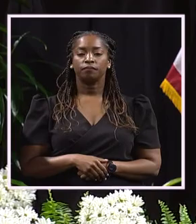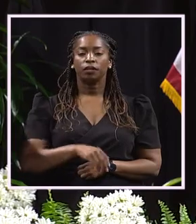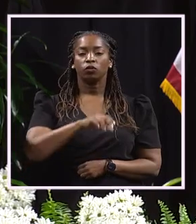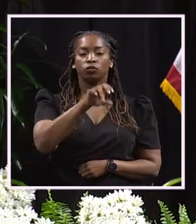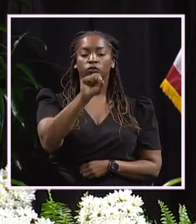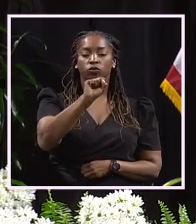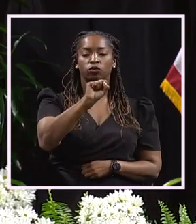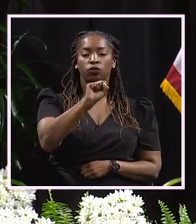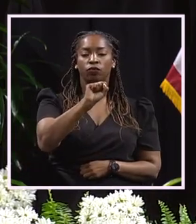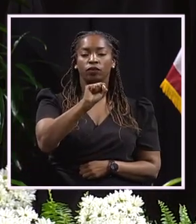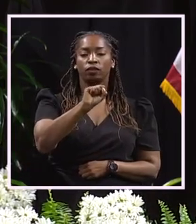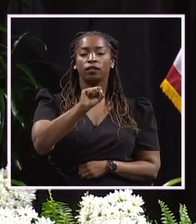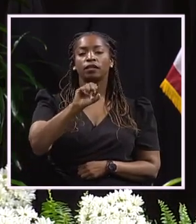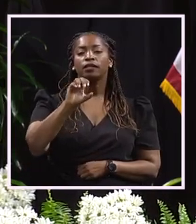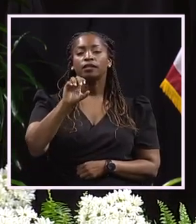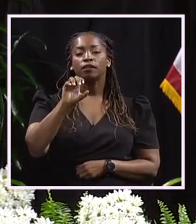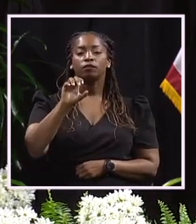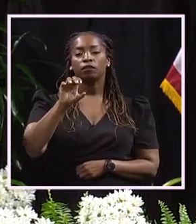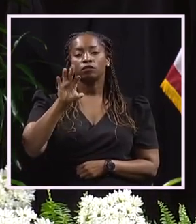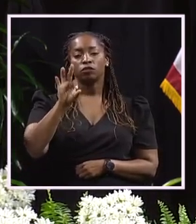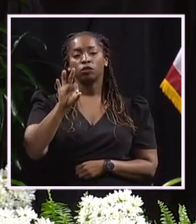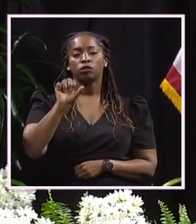Sophia Sedmental,